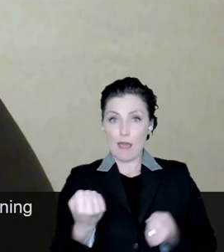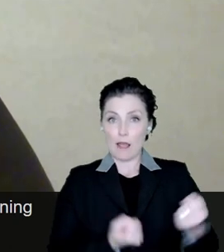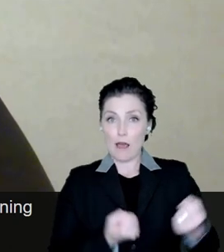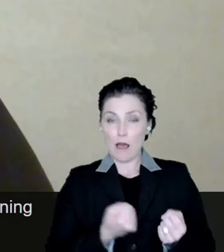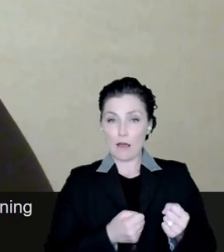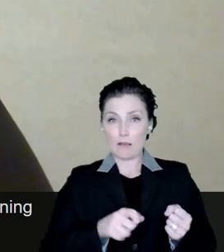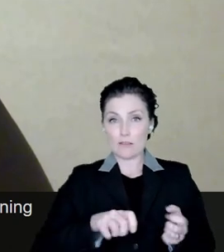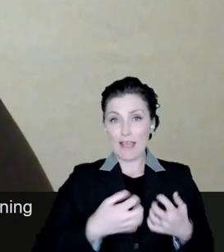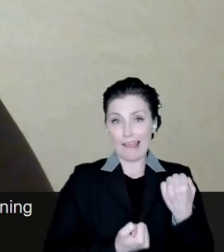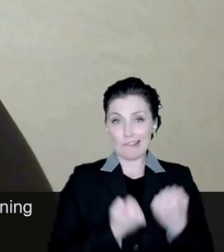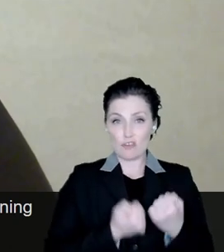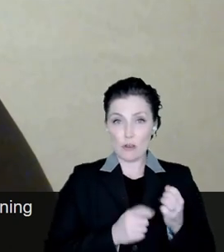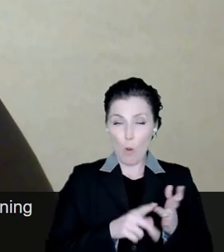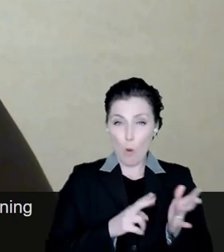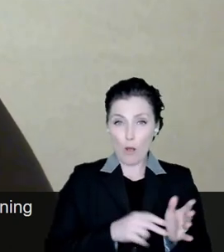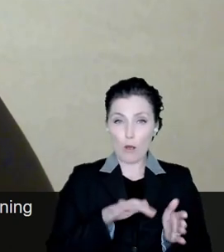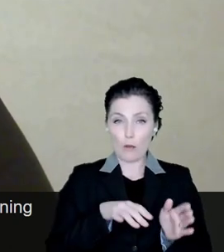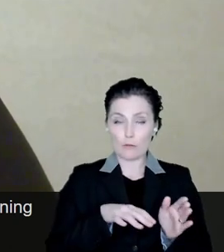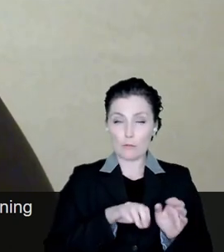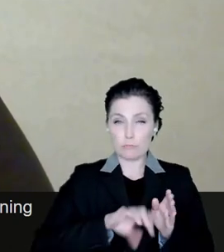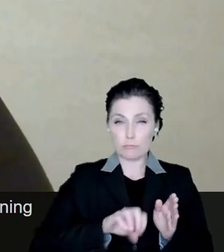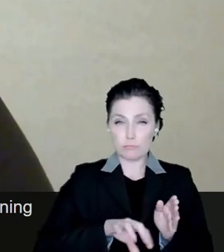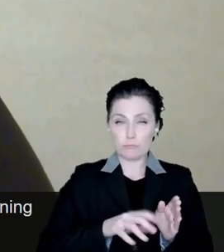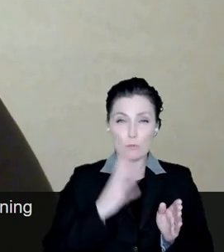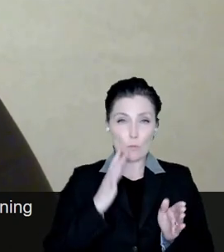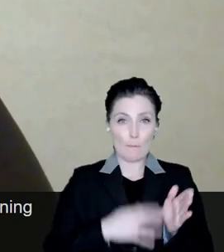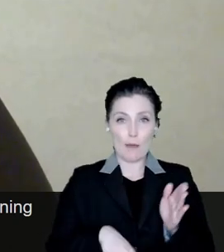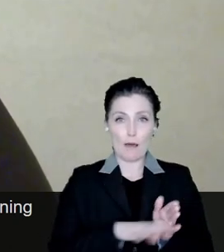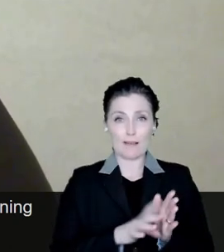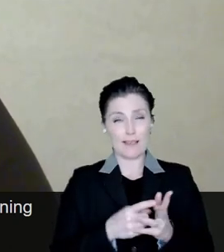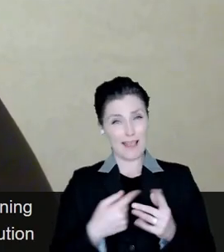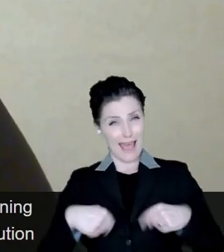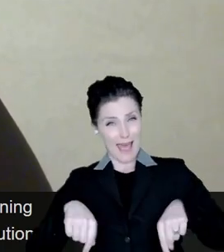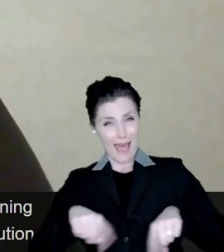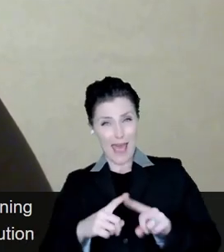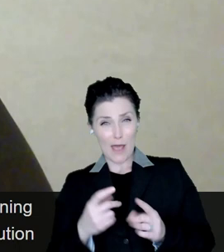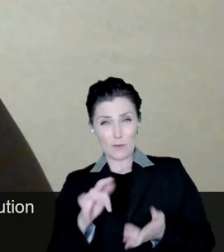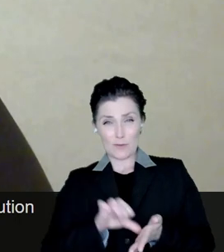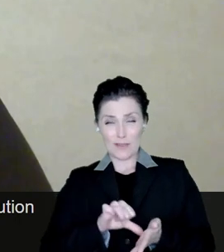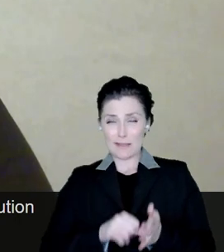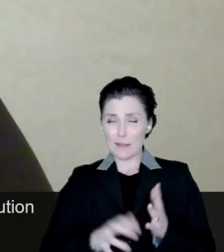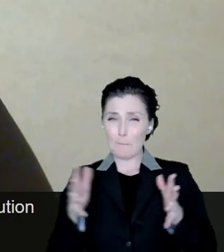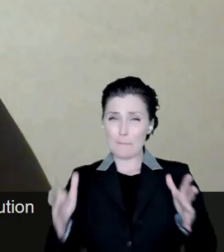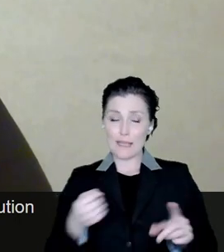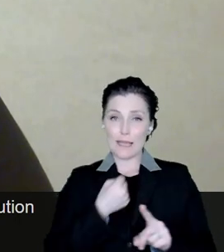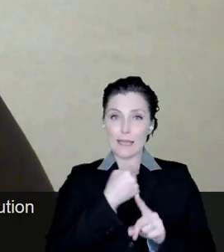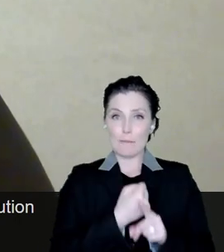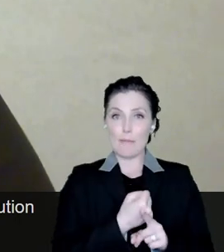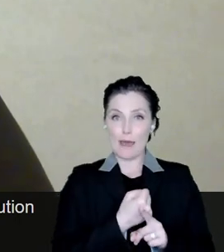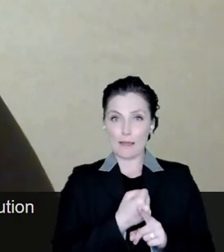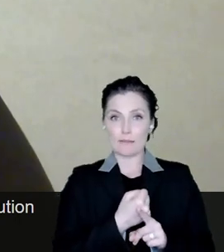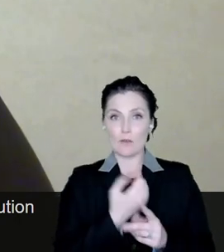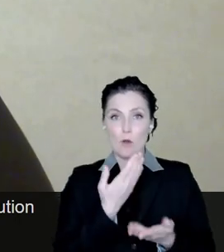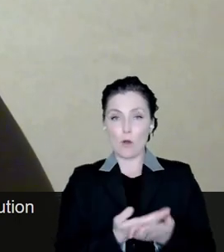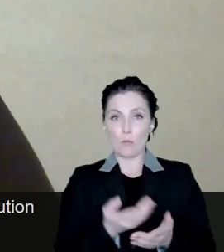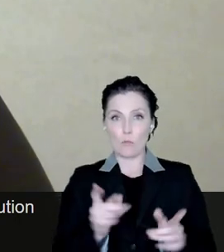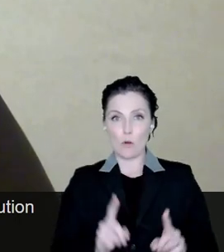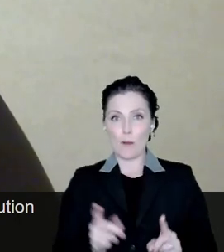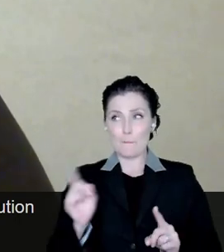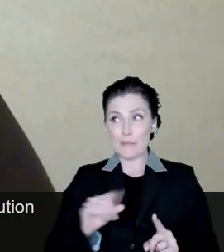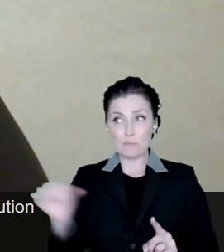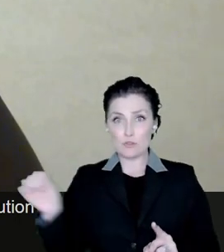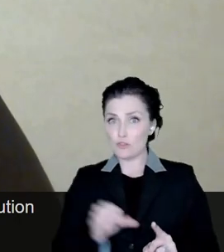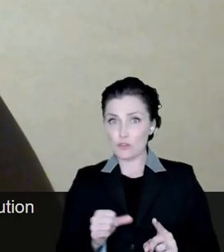city is impacted by high pollution alerts. There's been a recent event recently where people shouldn't have been driving because